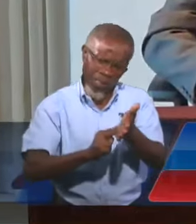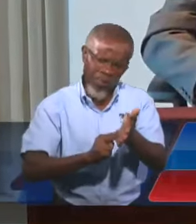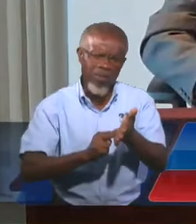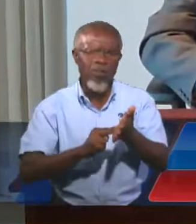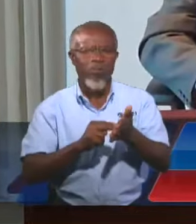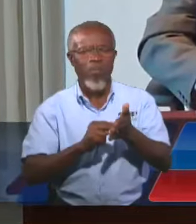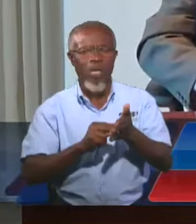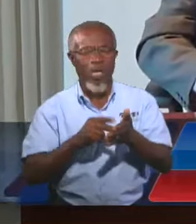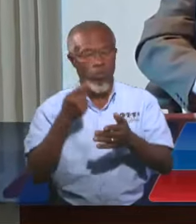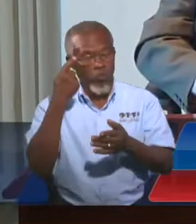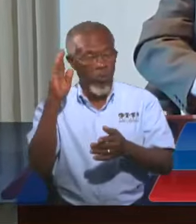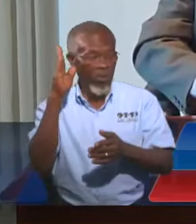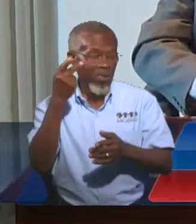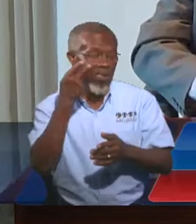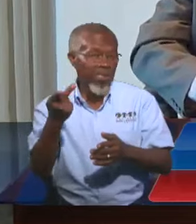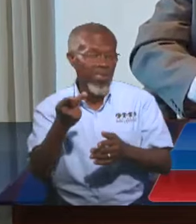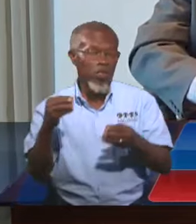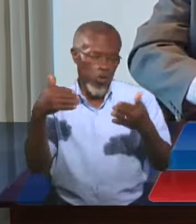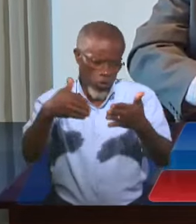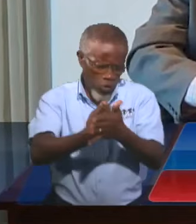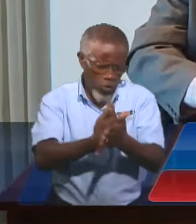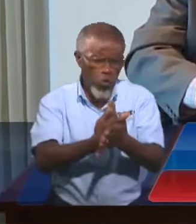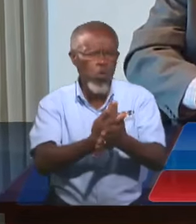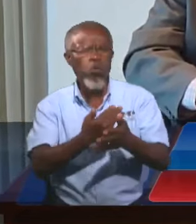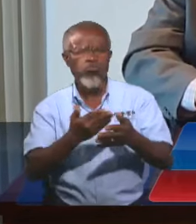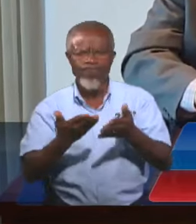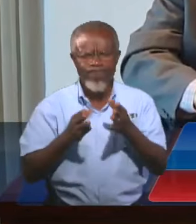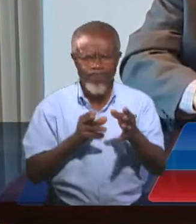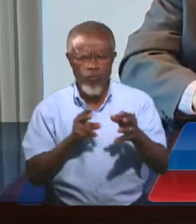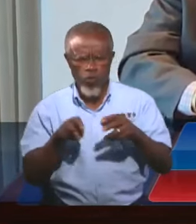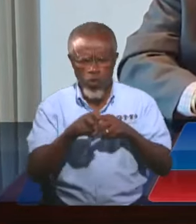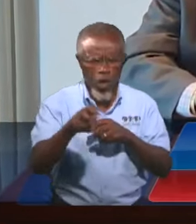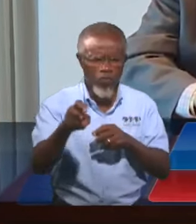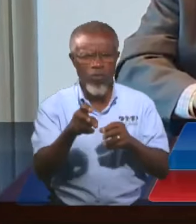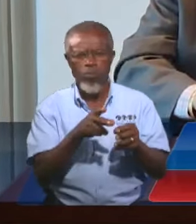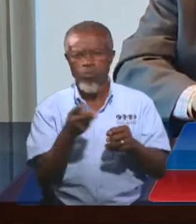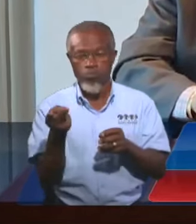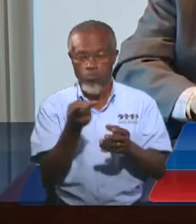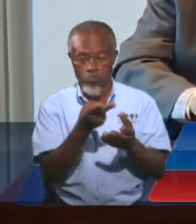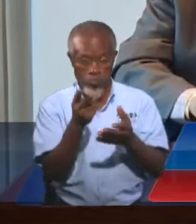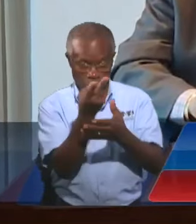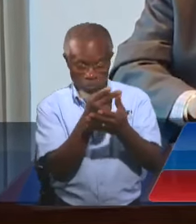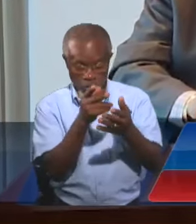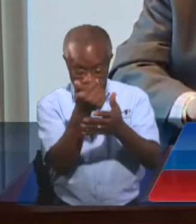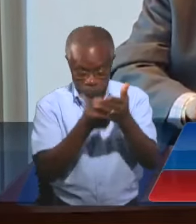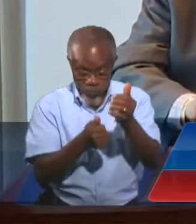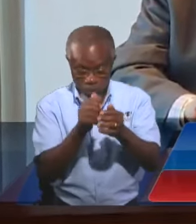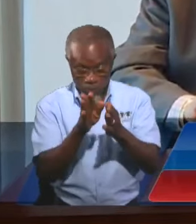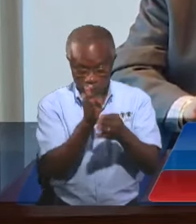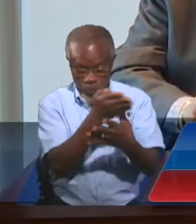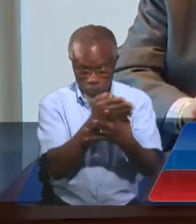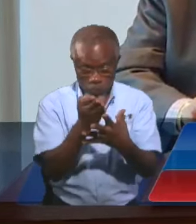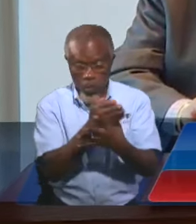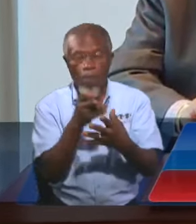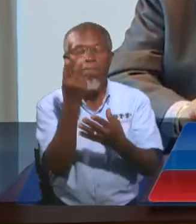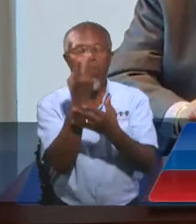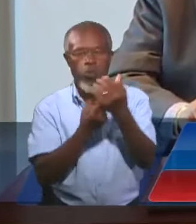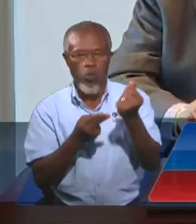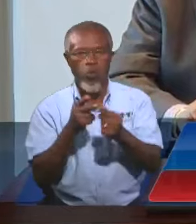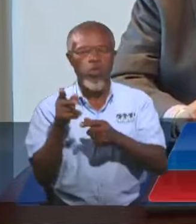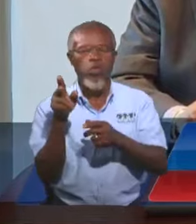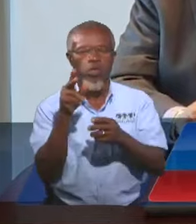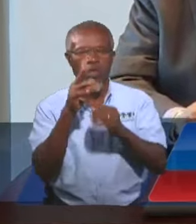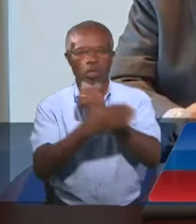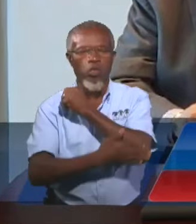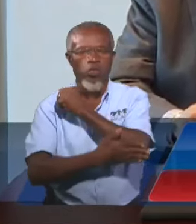new era of travel as it is set to promote greater connectivity and increase accessibility between the two states with the commencement